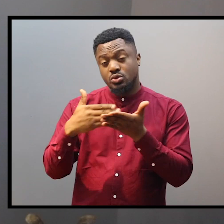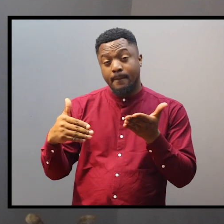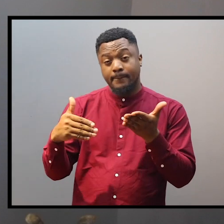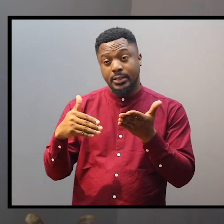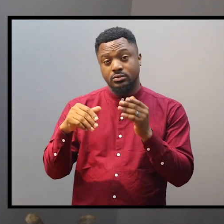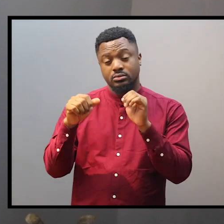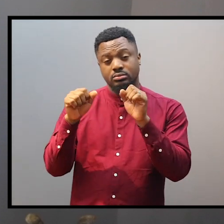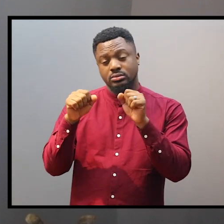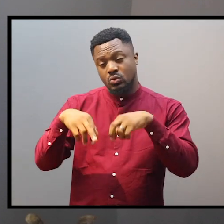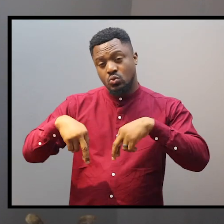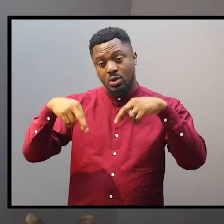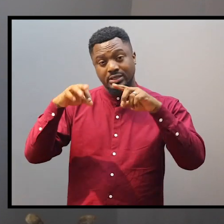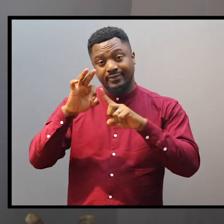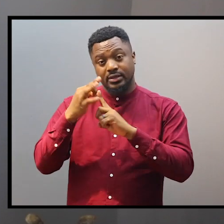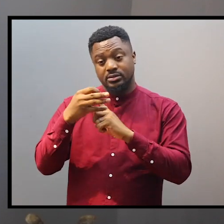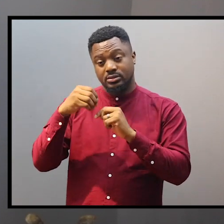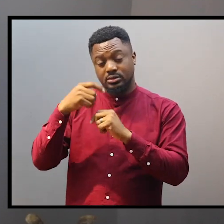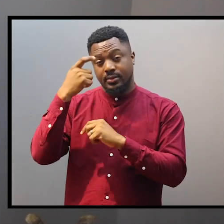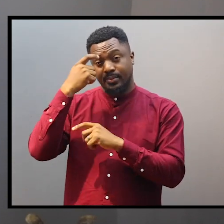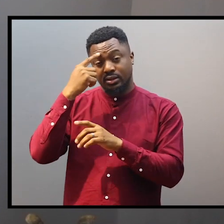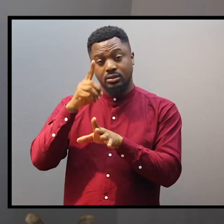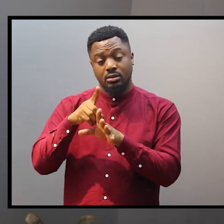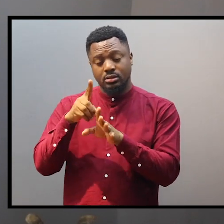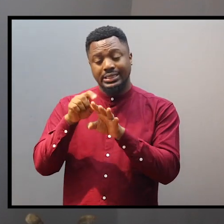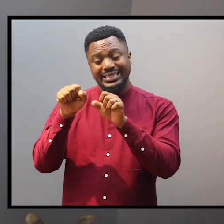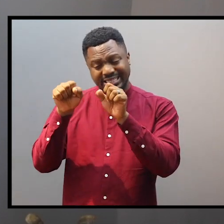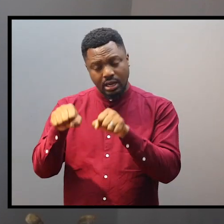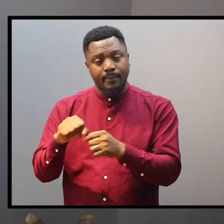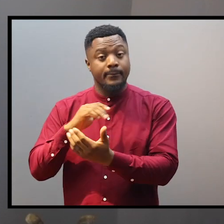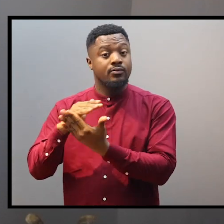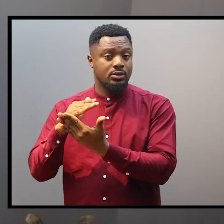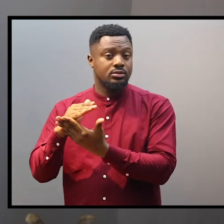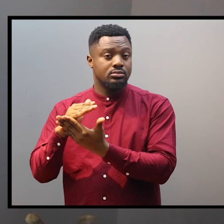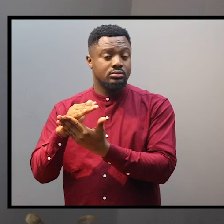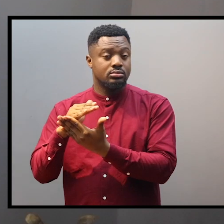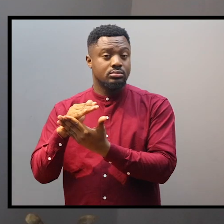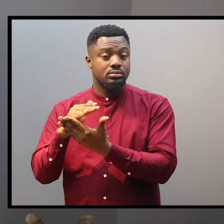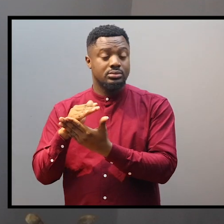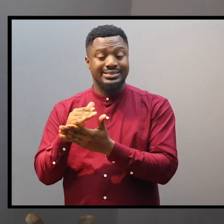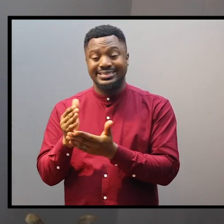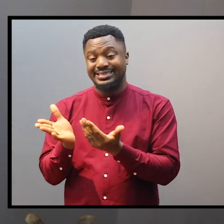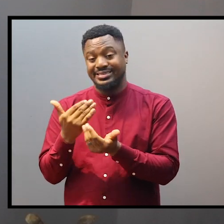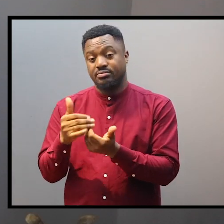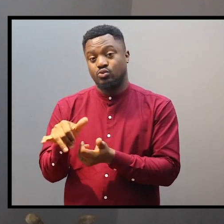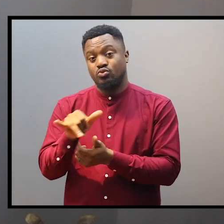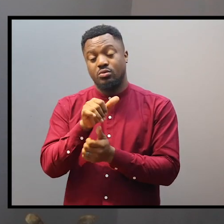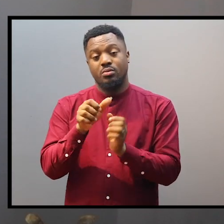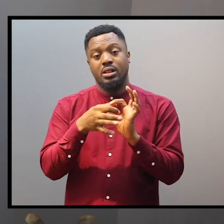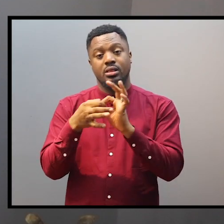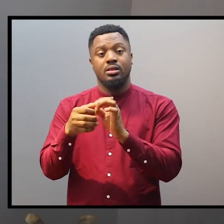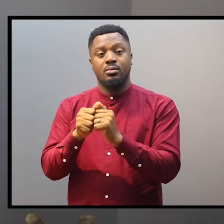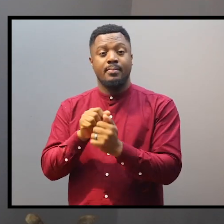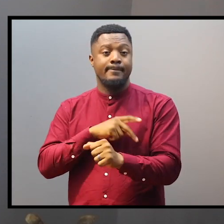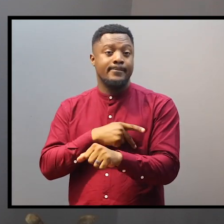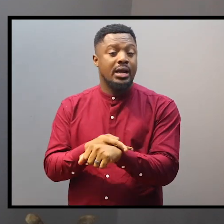So, some of the risk factors in intellectual disability can be prevented. The common ones are the